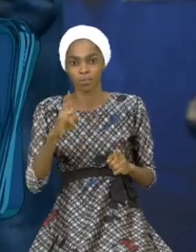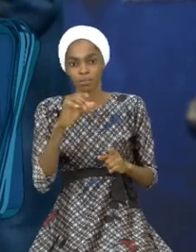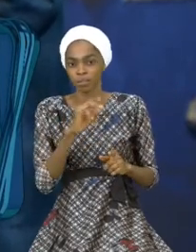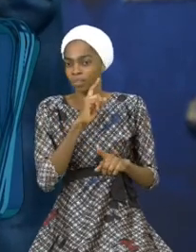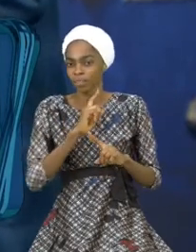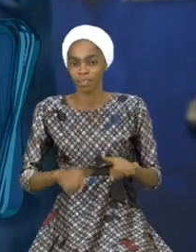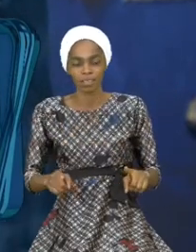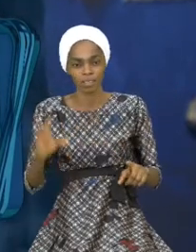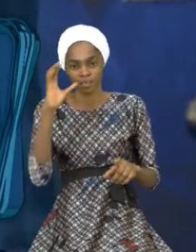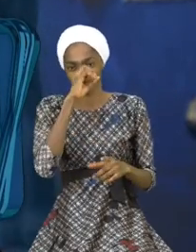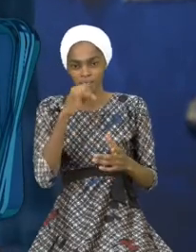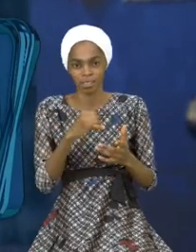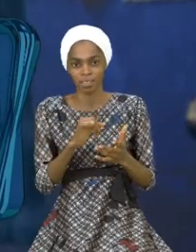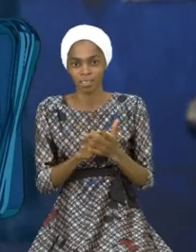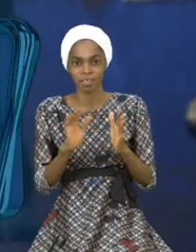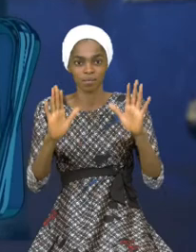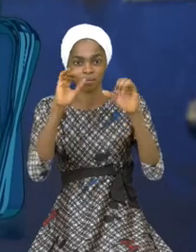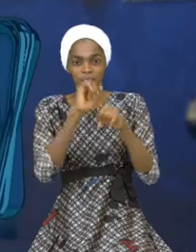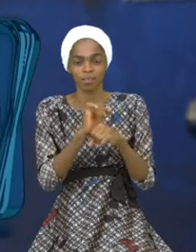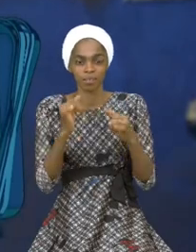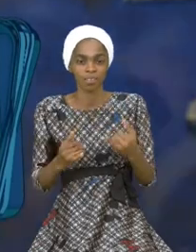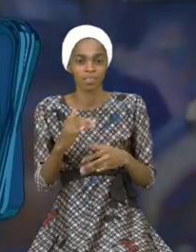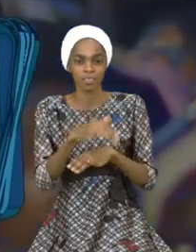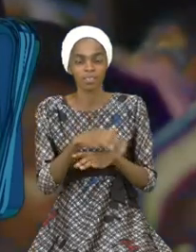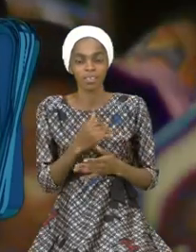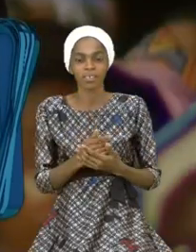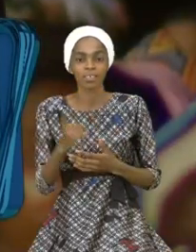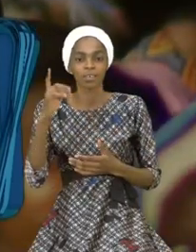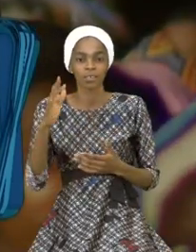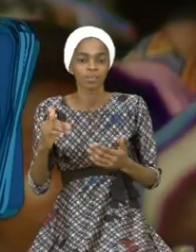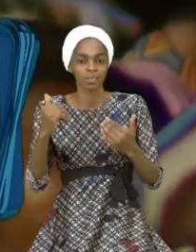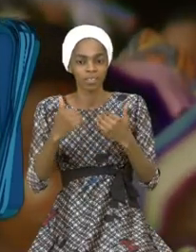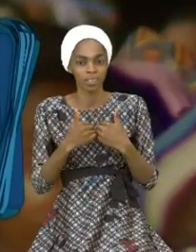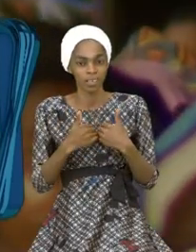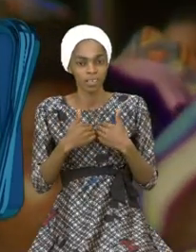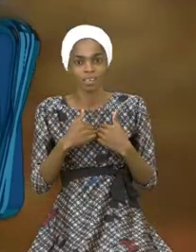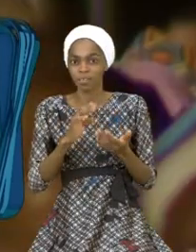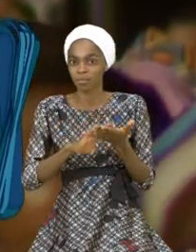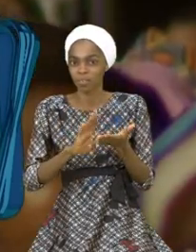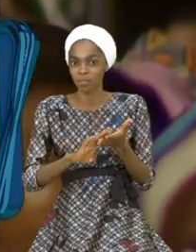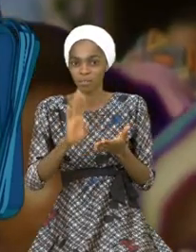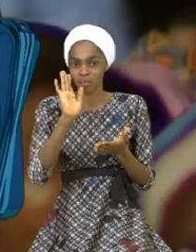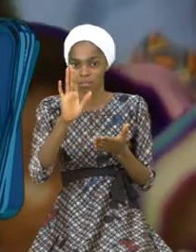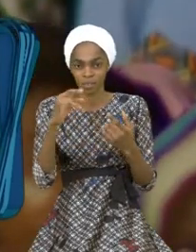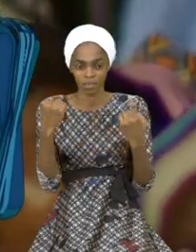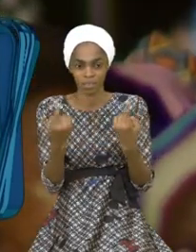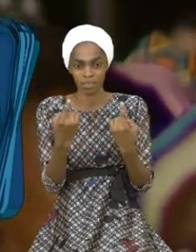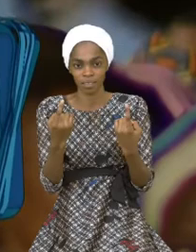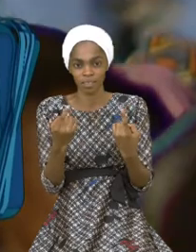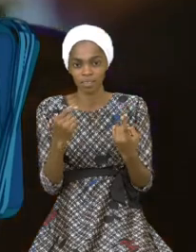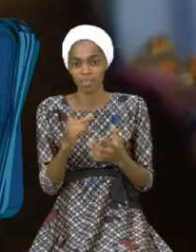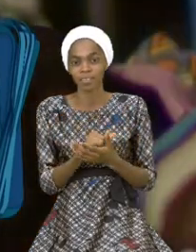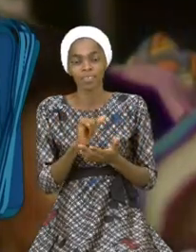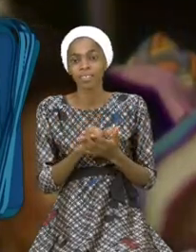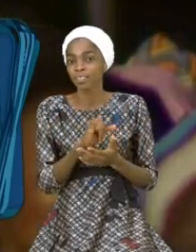cannot miss that miracle. God has forgiven your iniquities. That's stage number one.